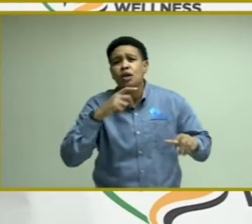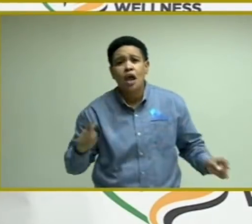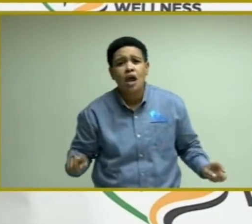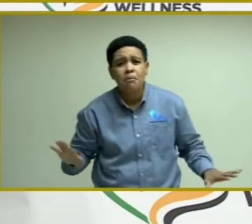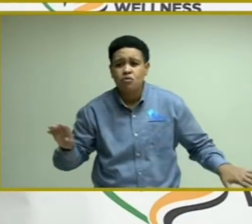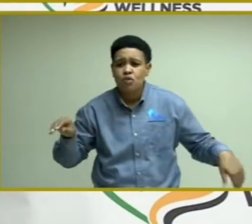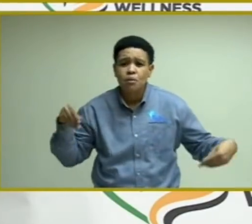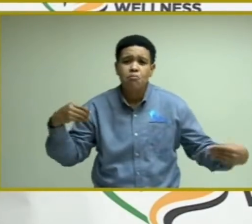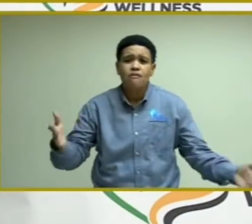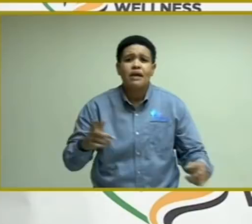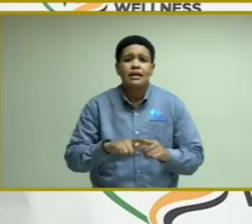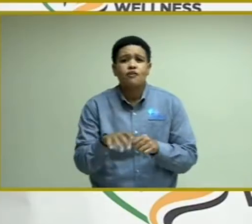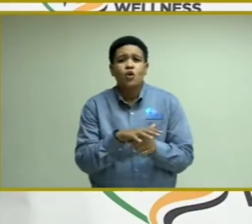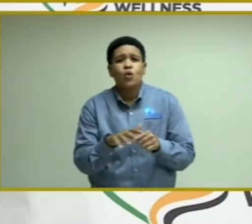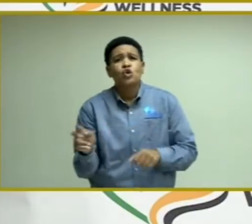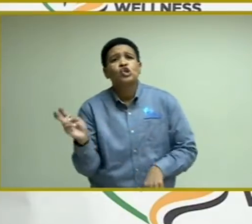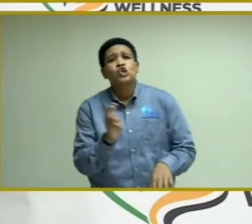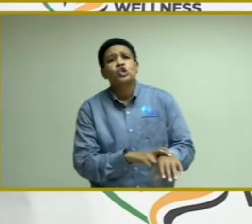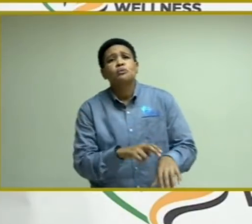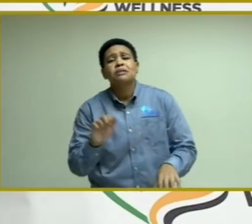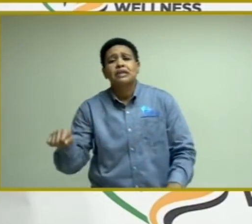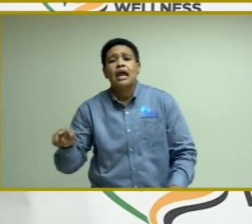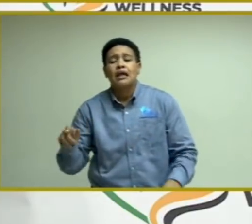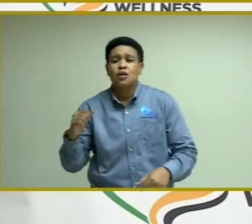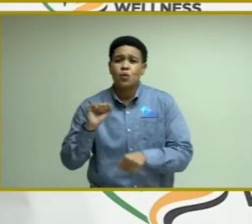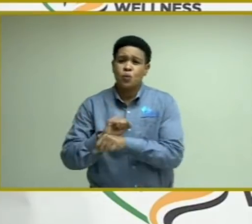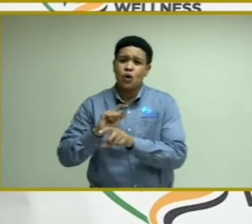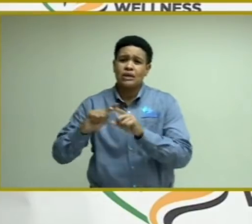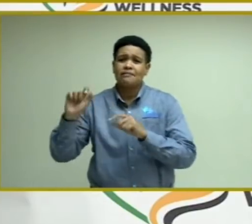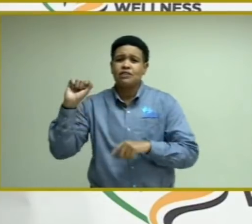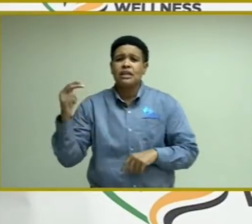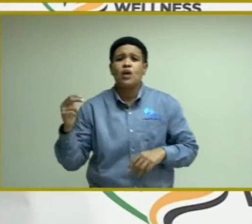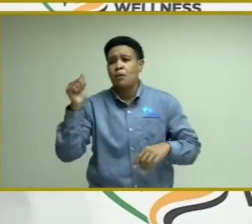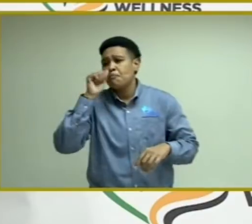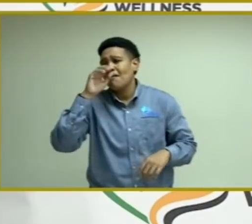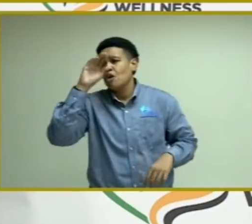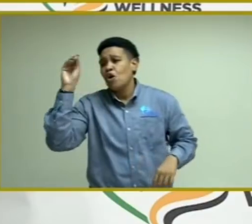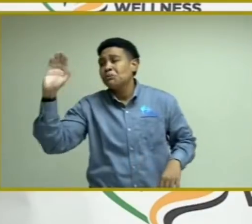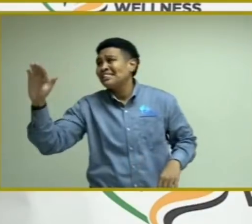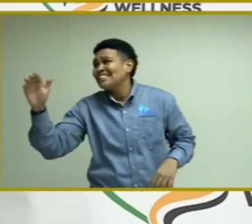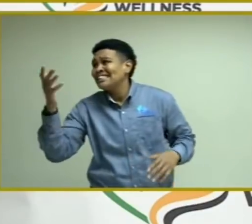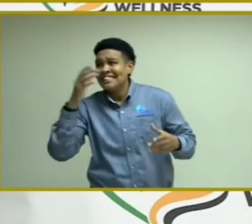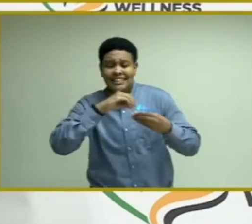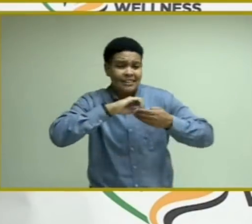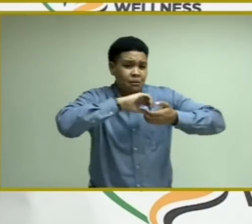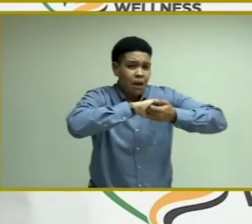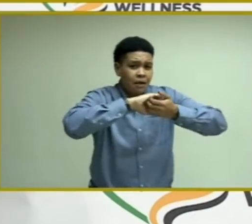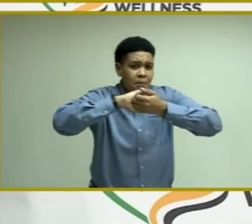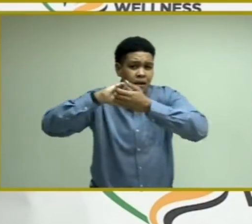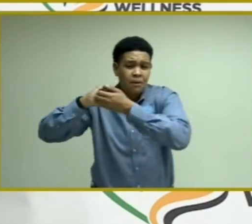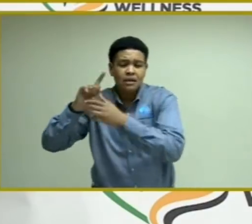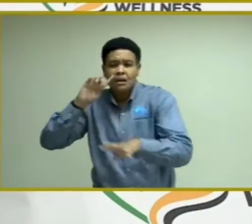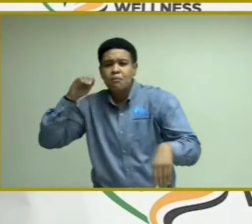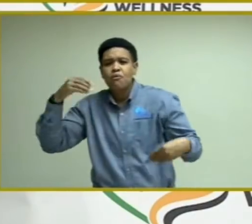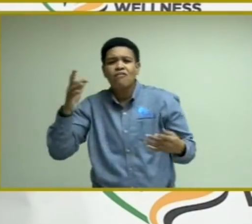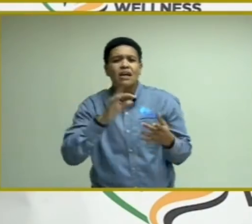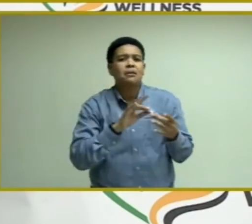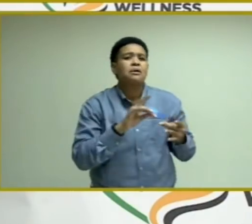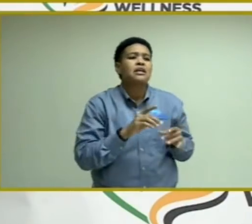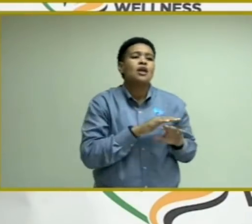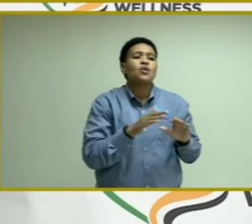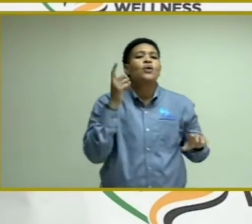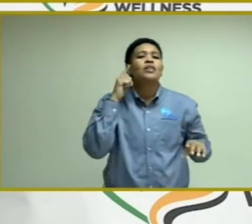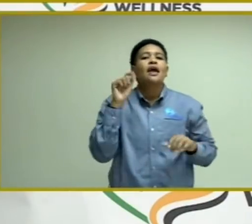providing outlets, they're working with stakeholders, in this instance the private sector, They're providing the messaging. I don't think